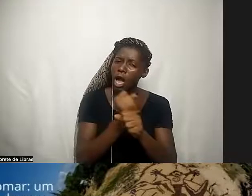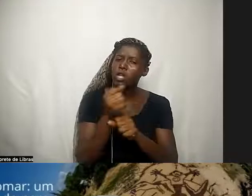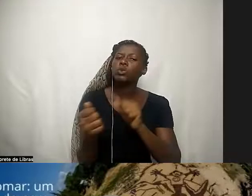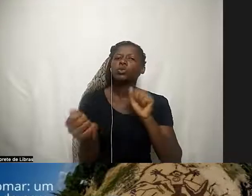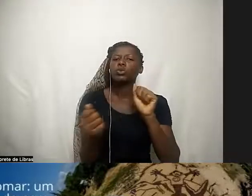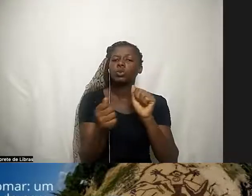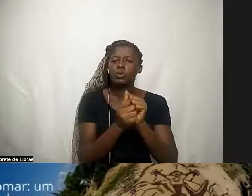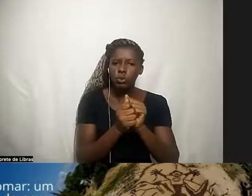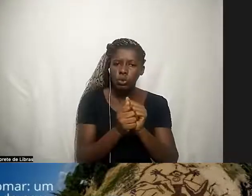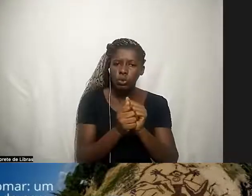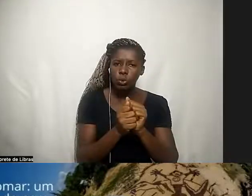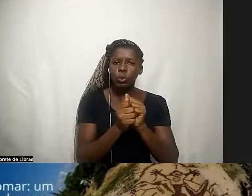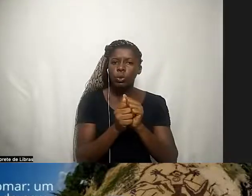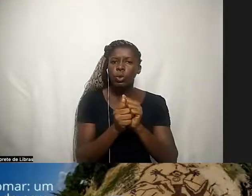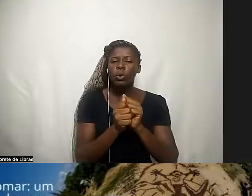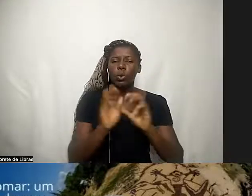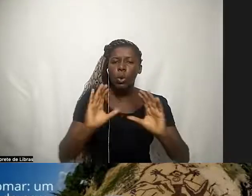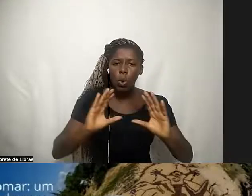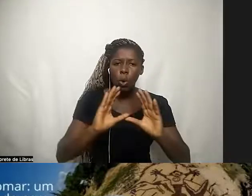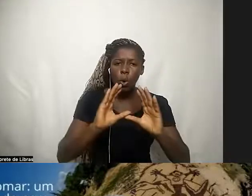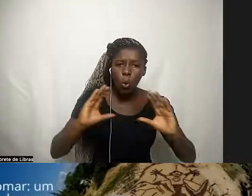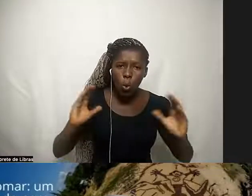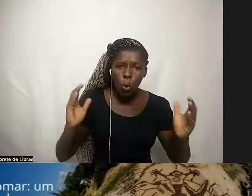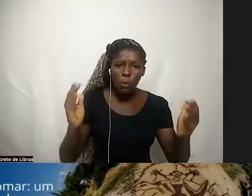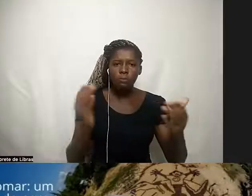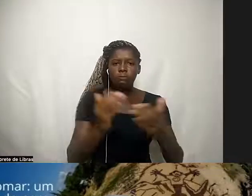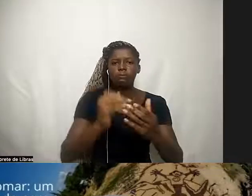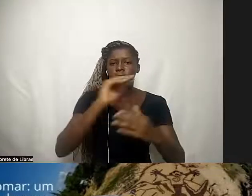Committee, and they work with the Brazilian Commission in this forum,